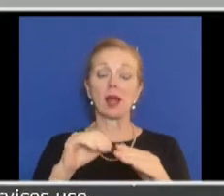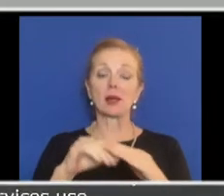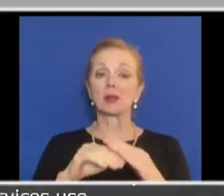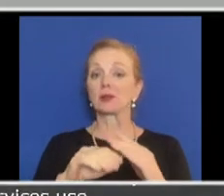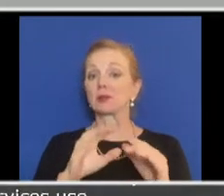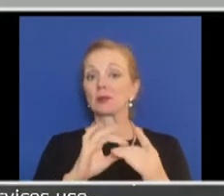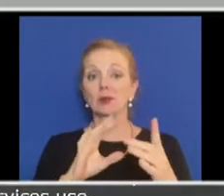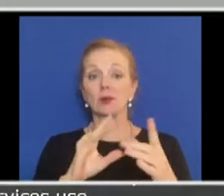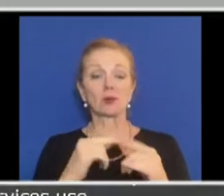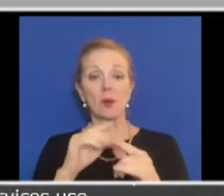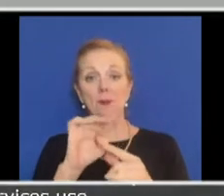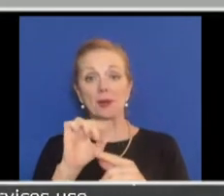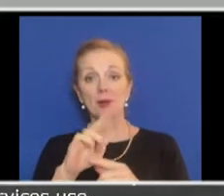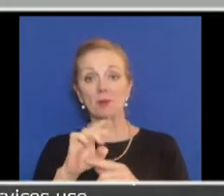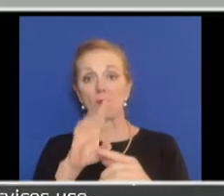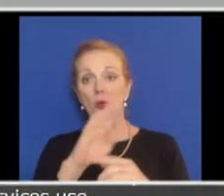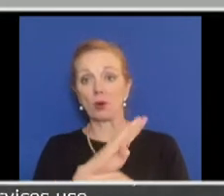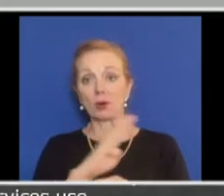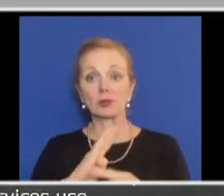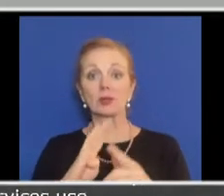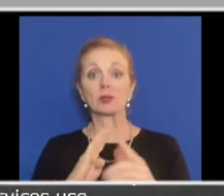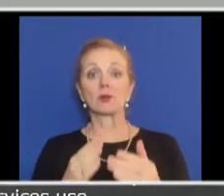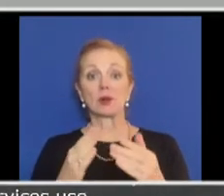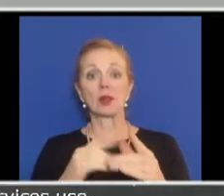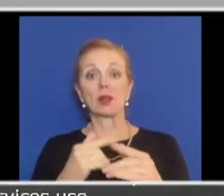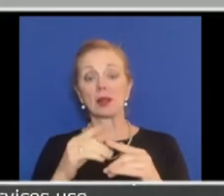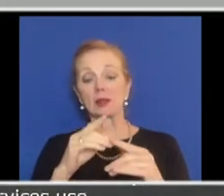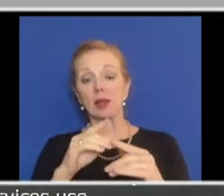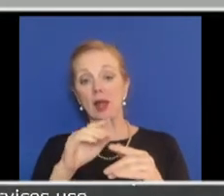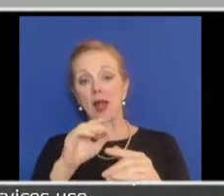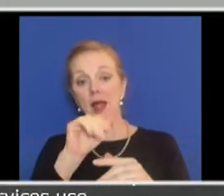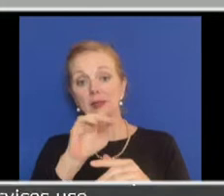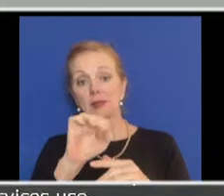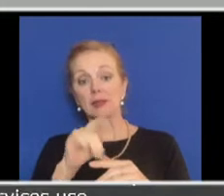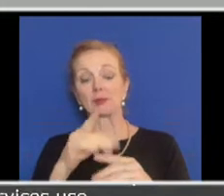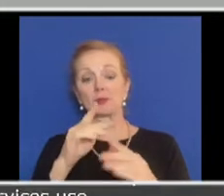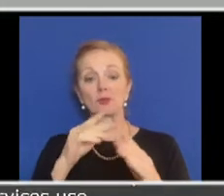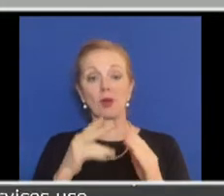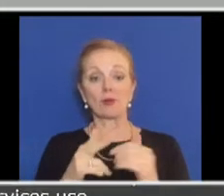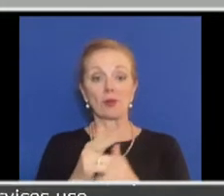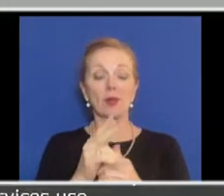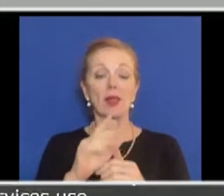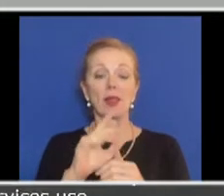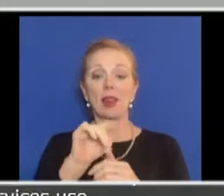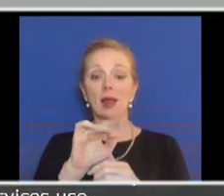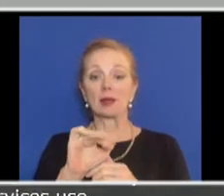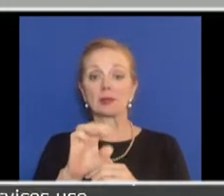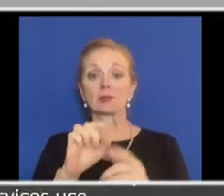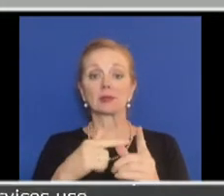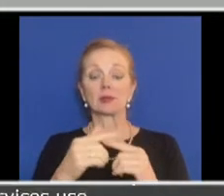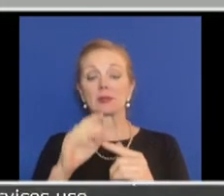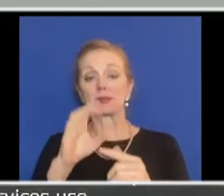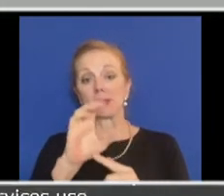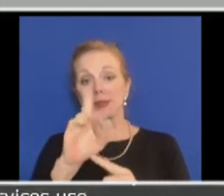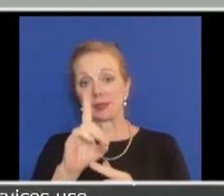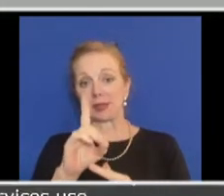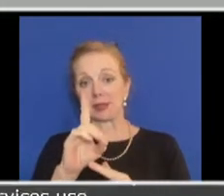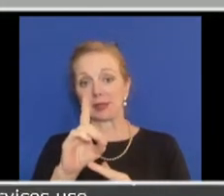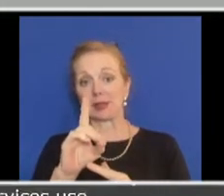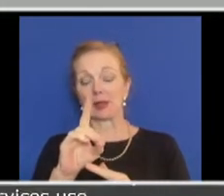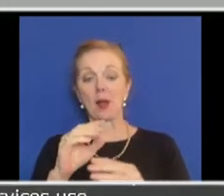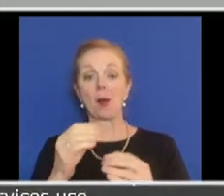menu boards additionally does proposed allow an accessory ATM drive-through Lane for financial services area C and D is where we've got our